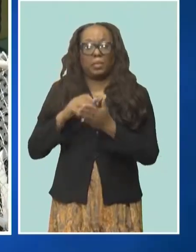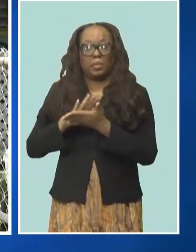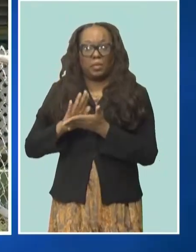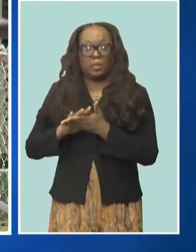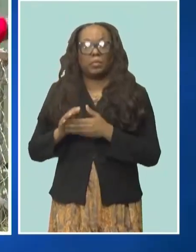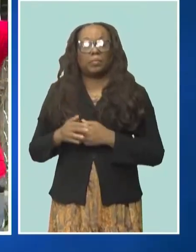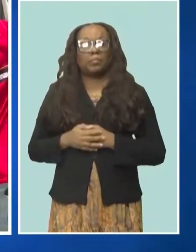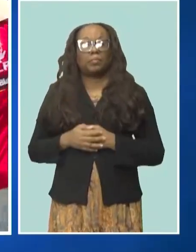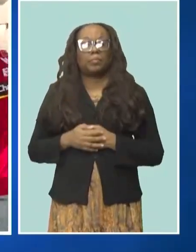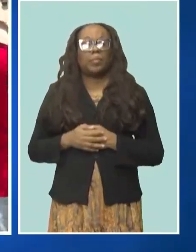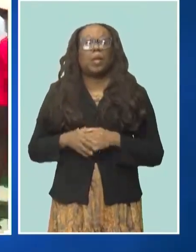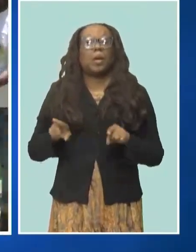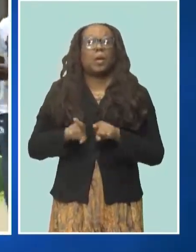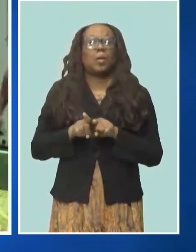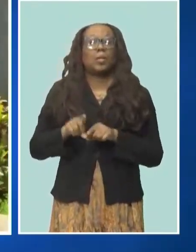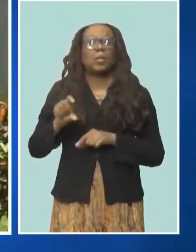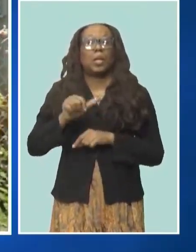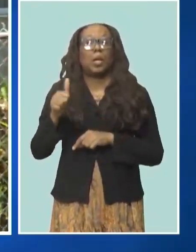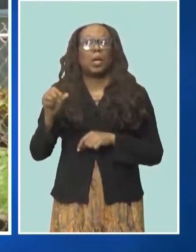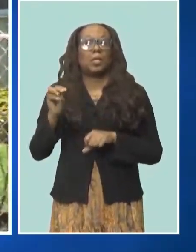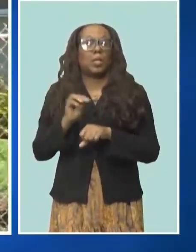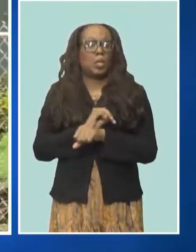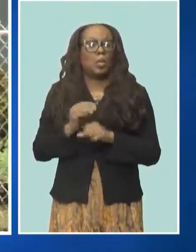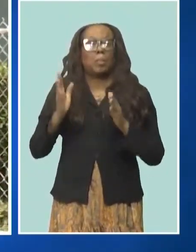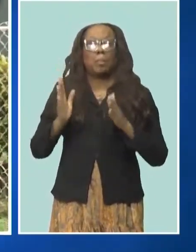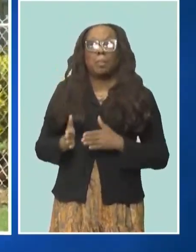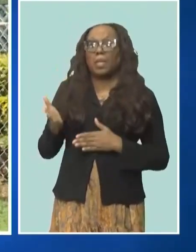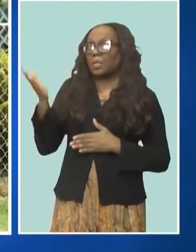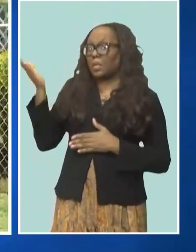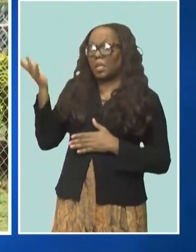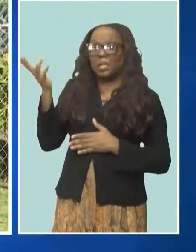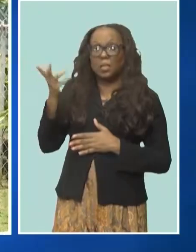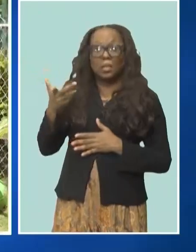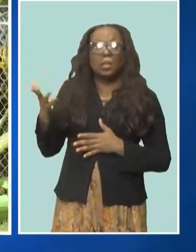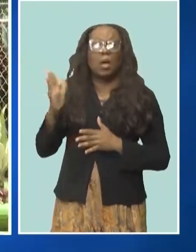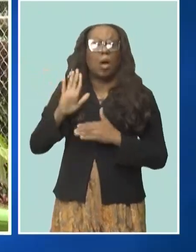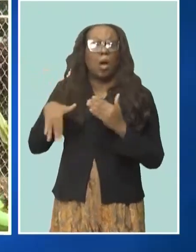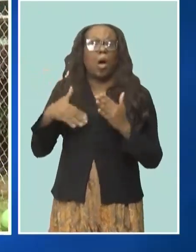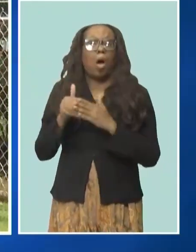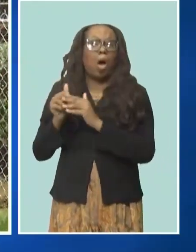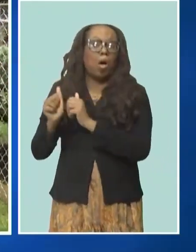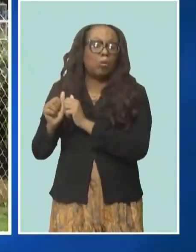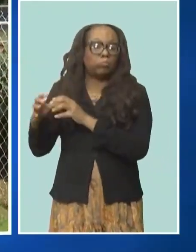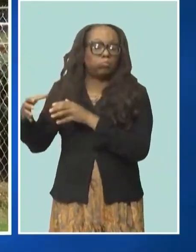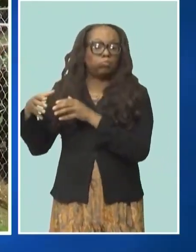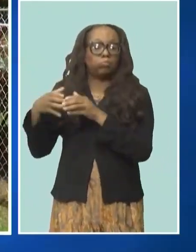Santia Bradshaw and Ministers Kerry Simmons, Wilfred Abrams and Lisa Cummins, he